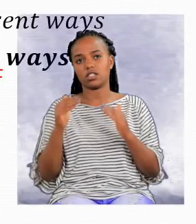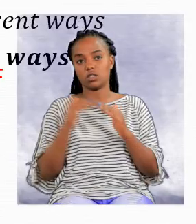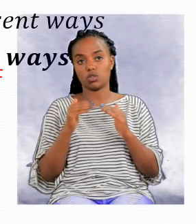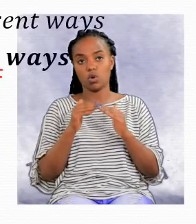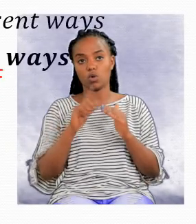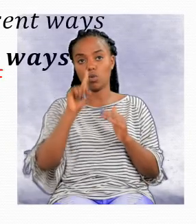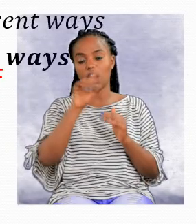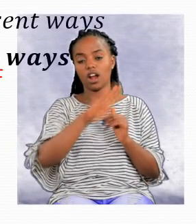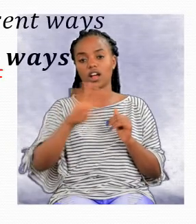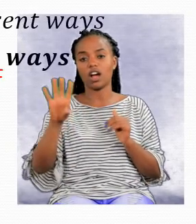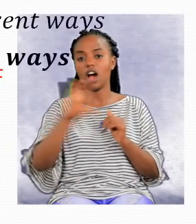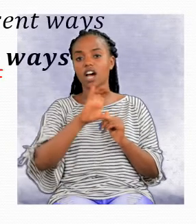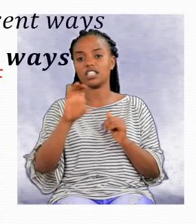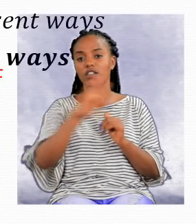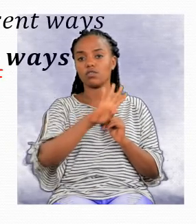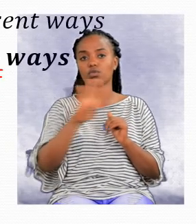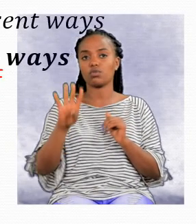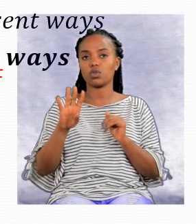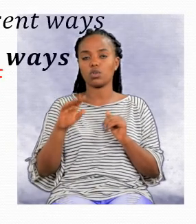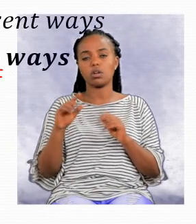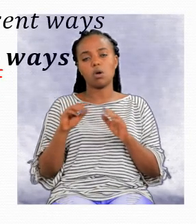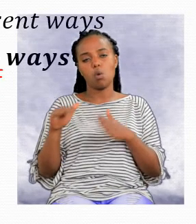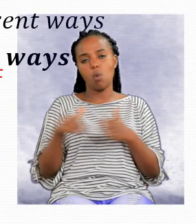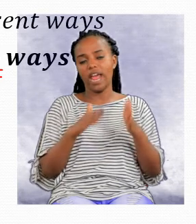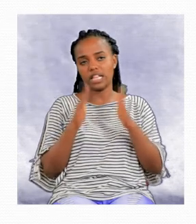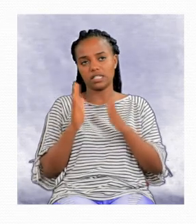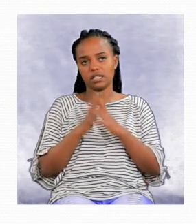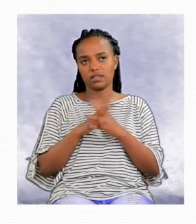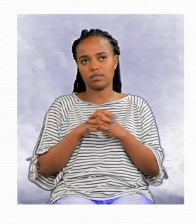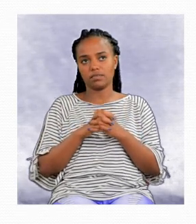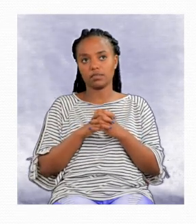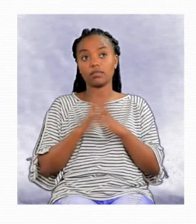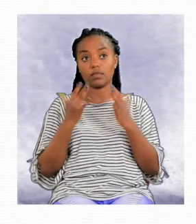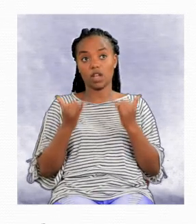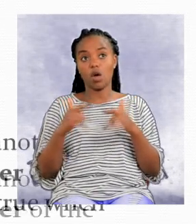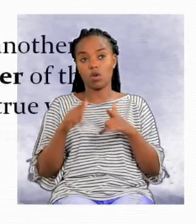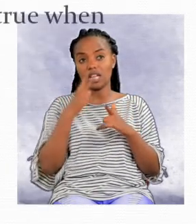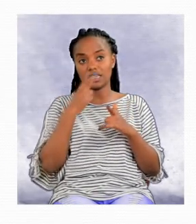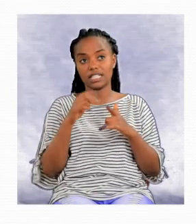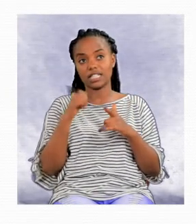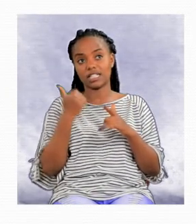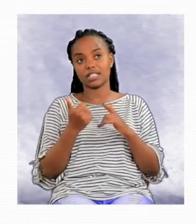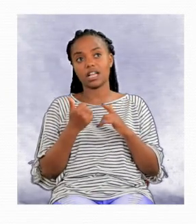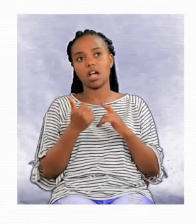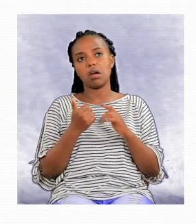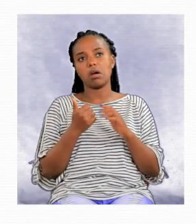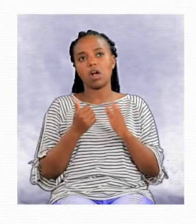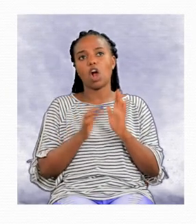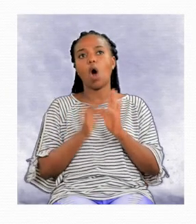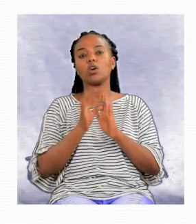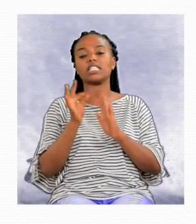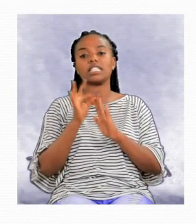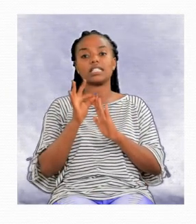to 144 different wearing styles. Okay, now let's see the second principle of counting.